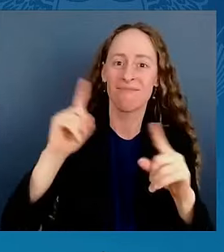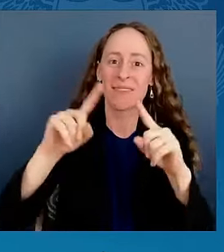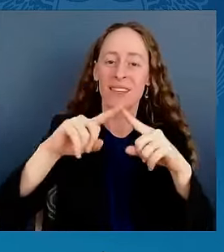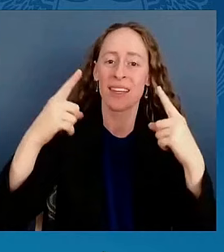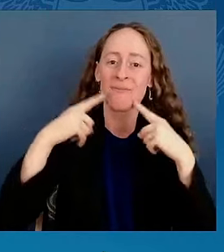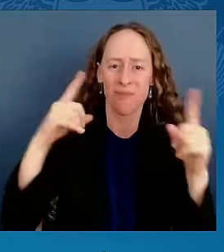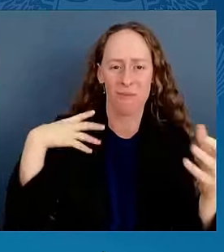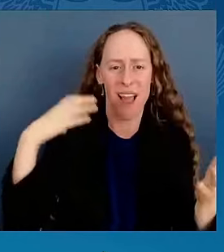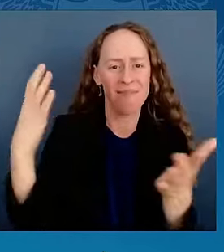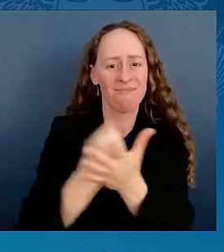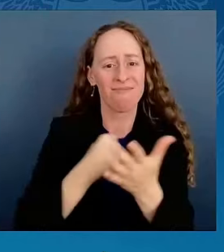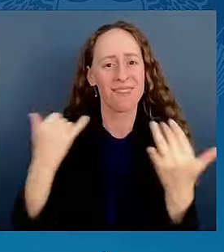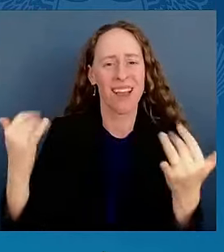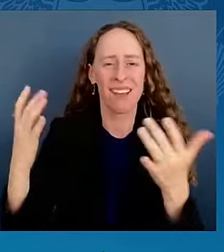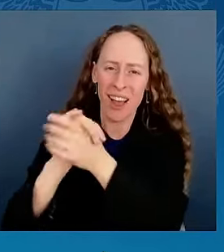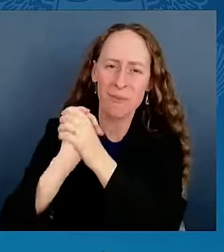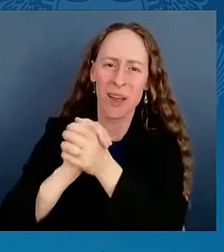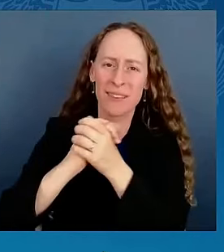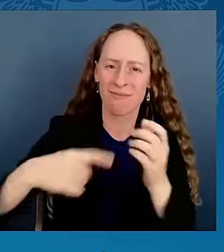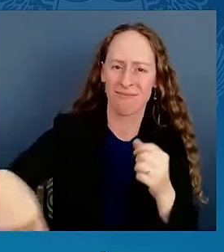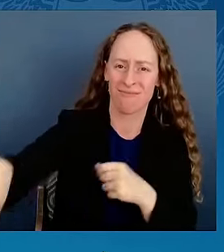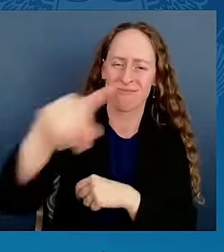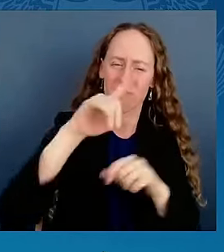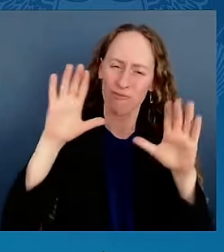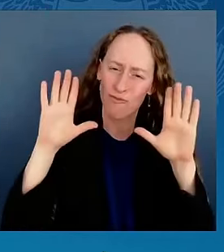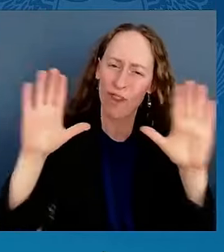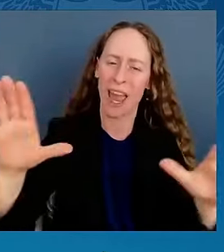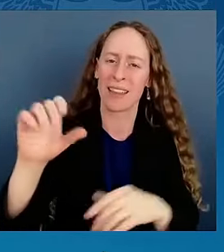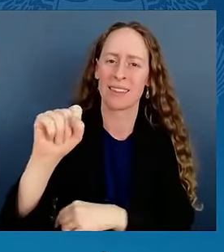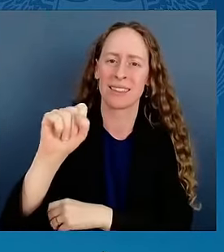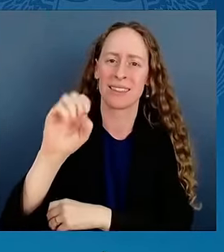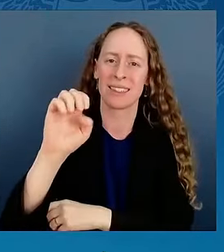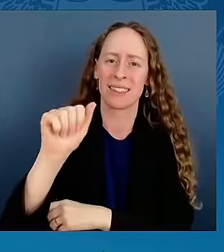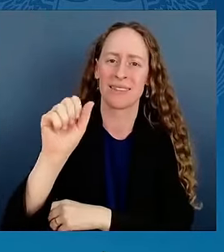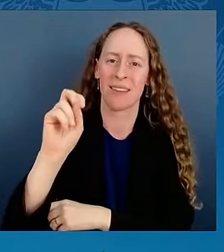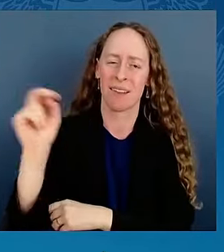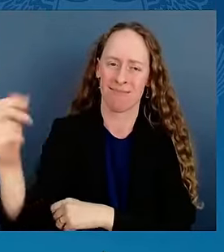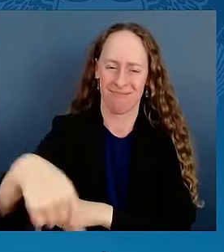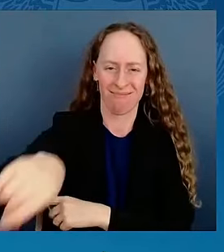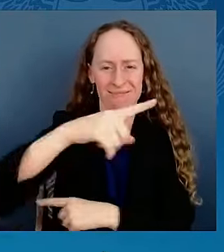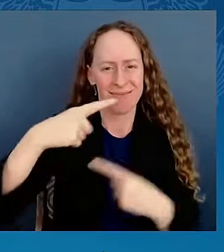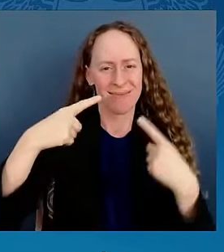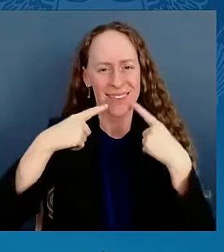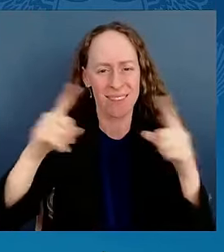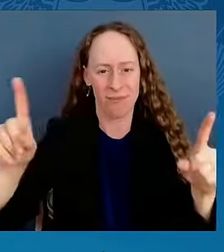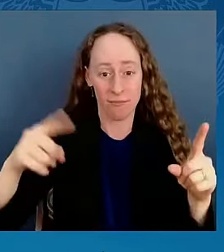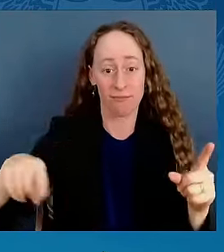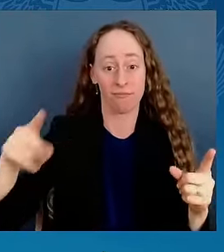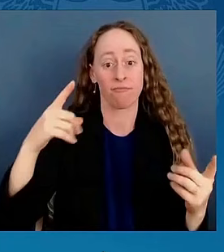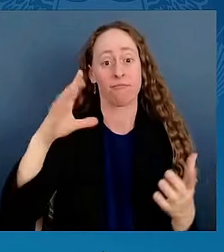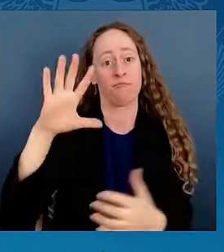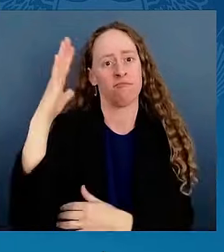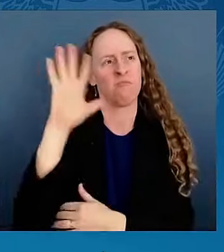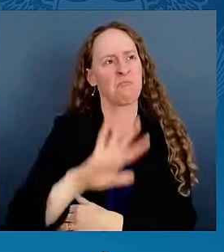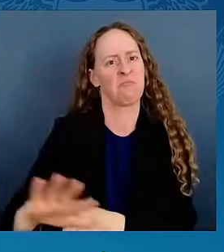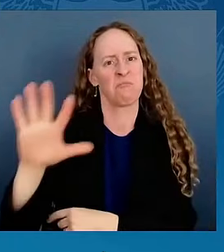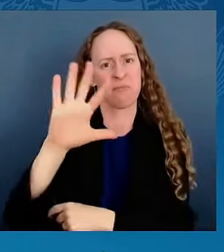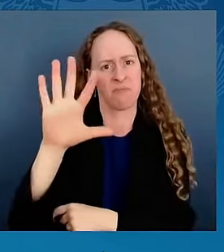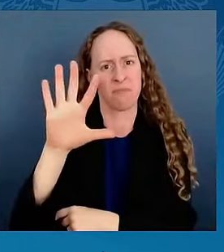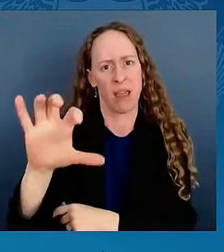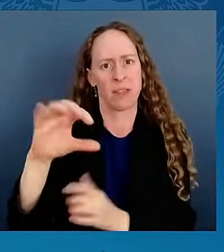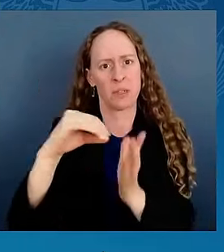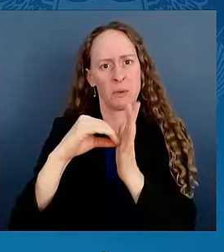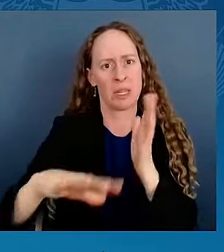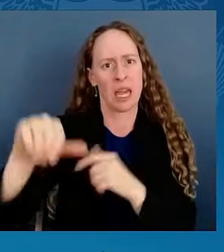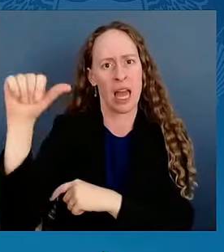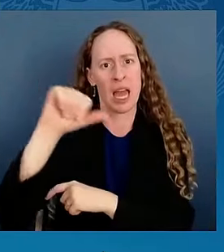500 student athletes in more than 1,000 NCAA institutions across the country. Many of those teams and student athletes